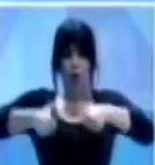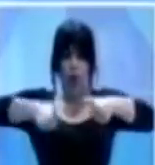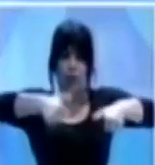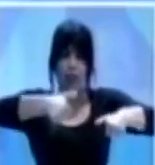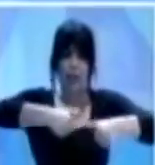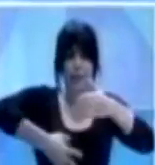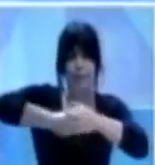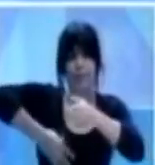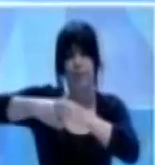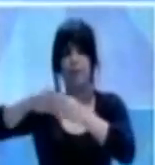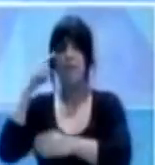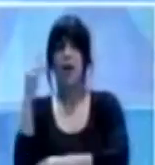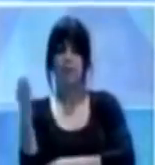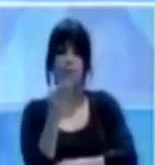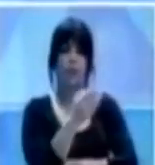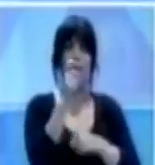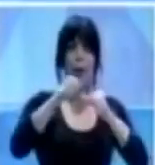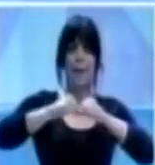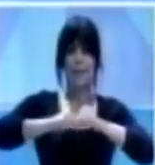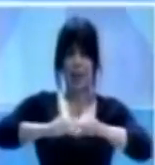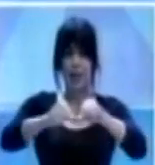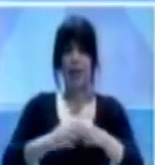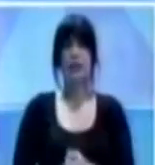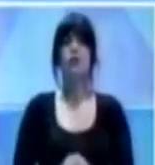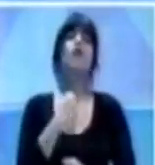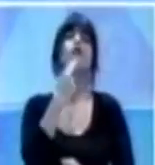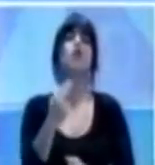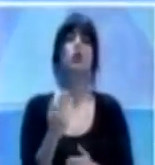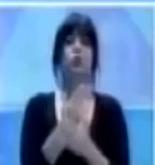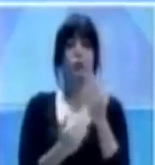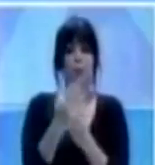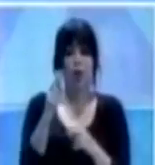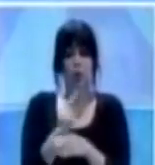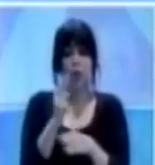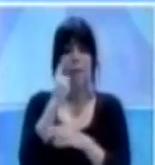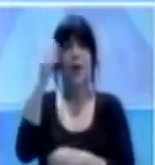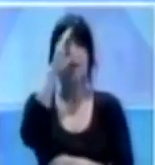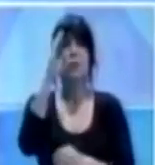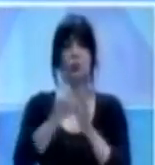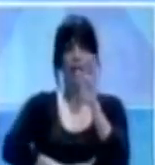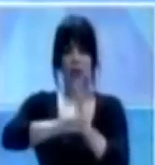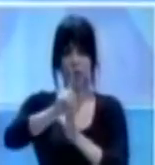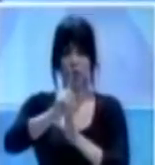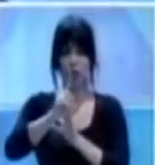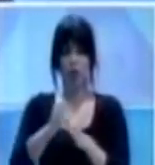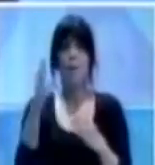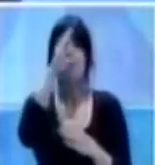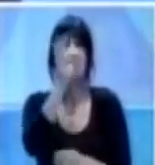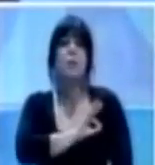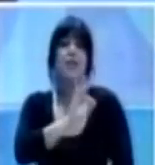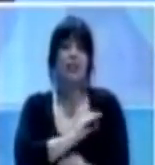them, to convince and prevail, to have our own voice and use our hands to weave development, making the benefits